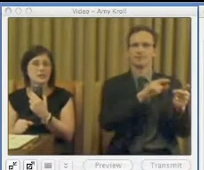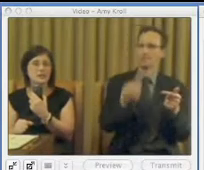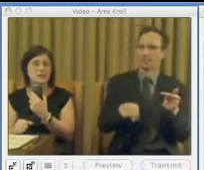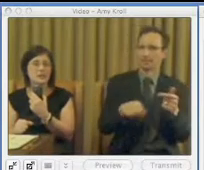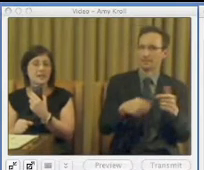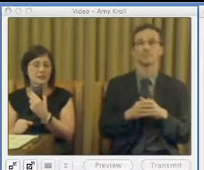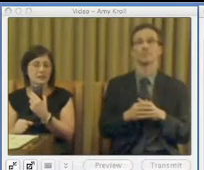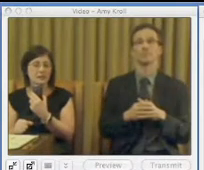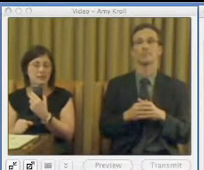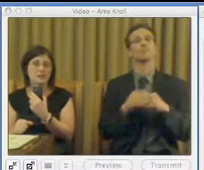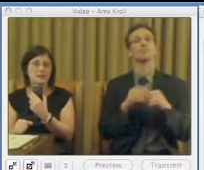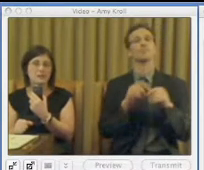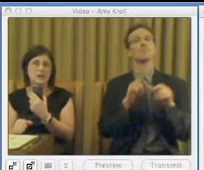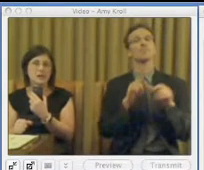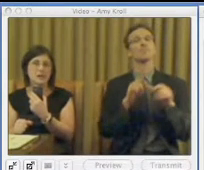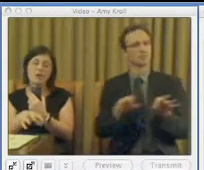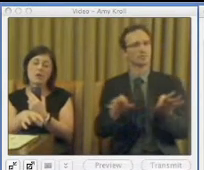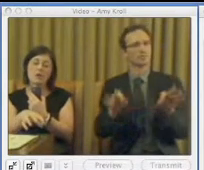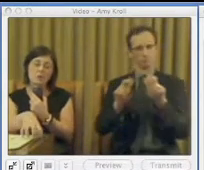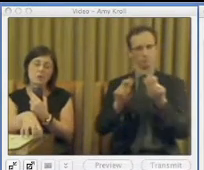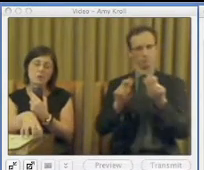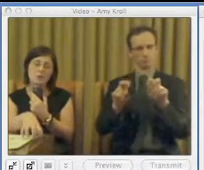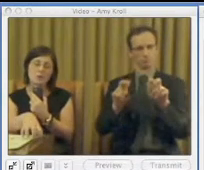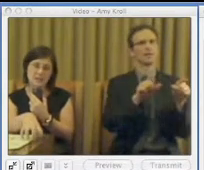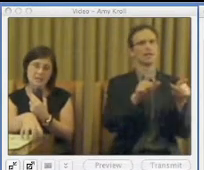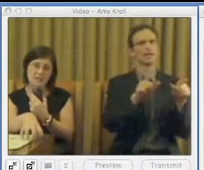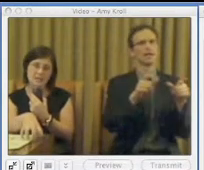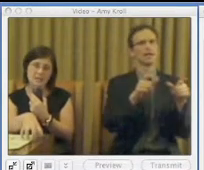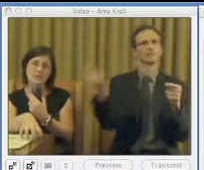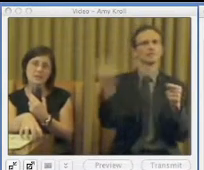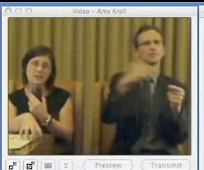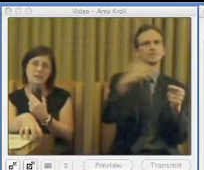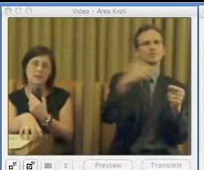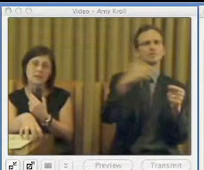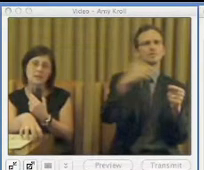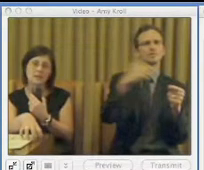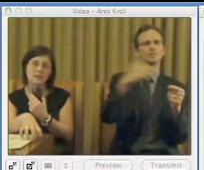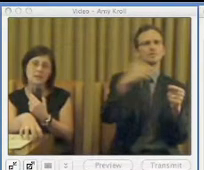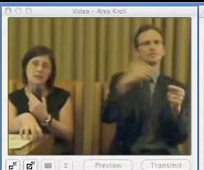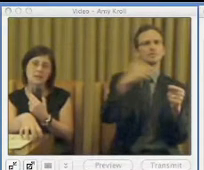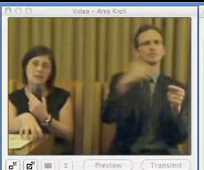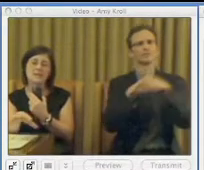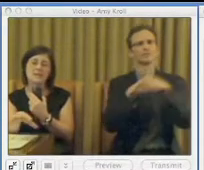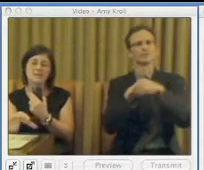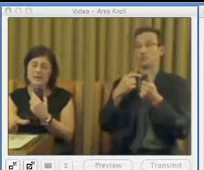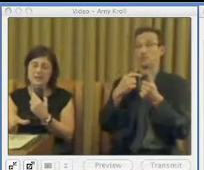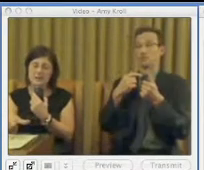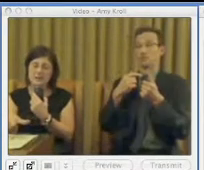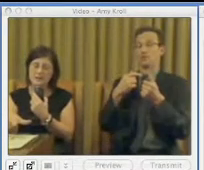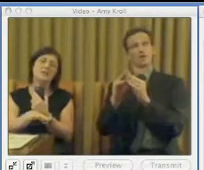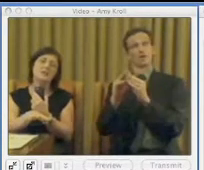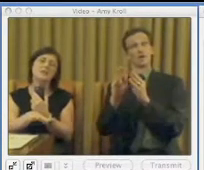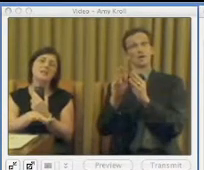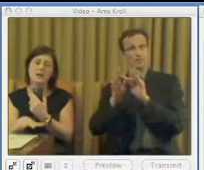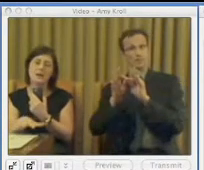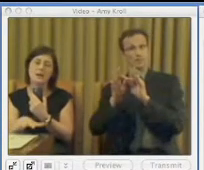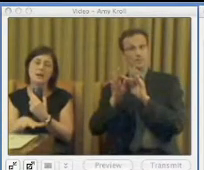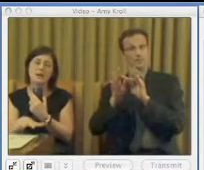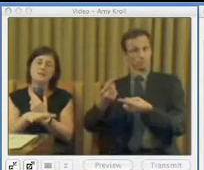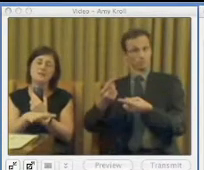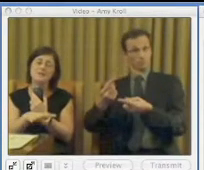Language direction is another key thing. In conference interpreting practice, there tends to be